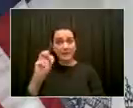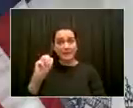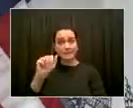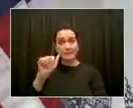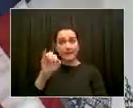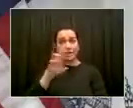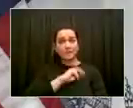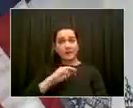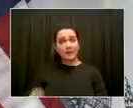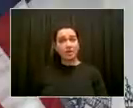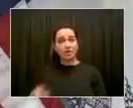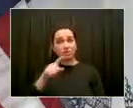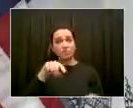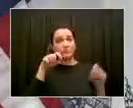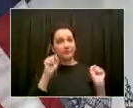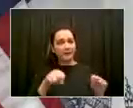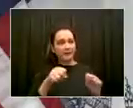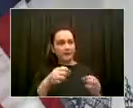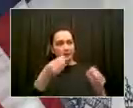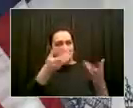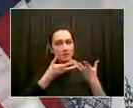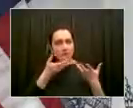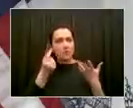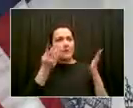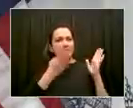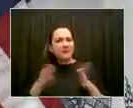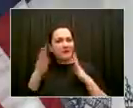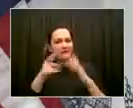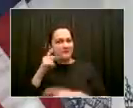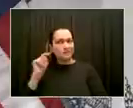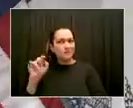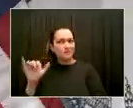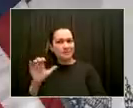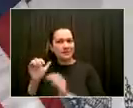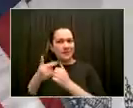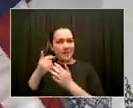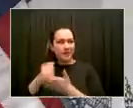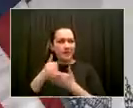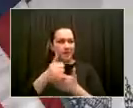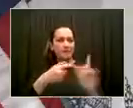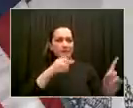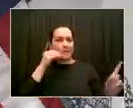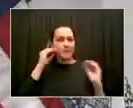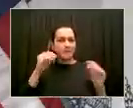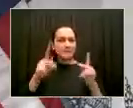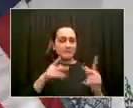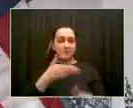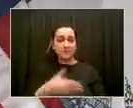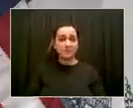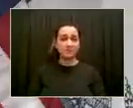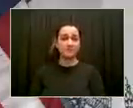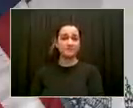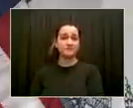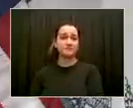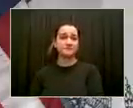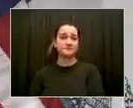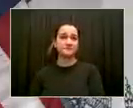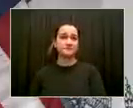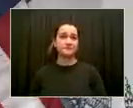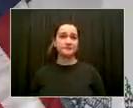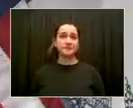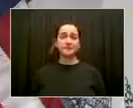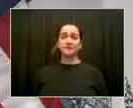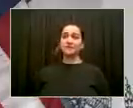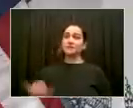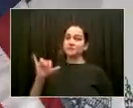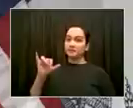issues with the homeless and the access to services? Hazel, look, let me start just on the point about, obviously we want